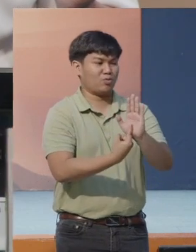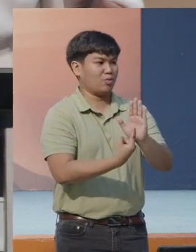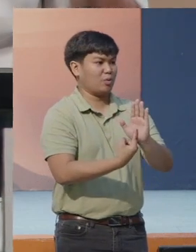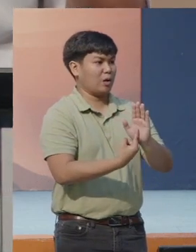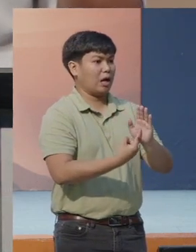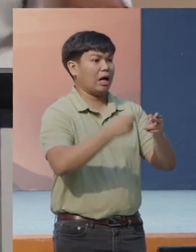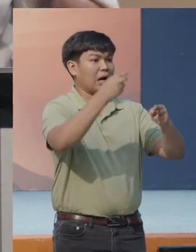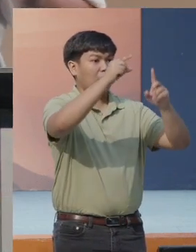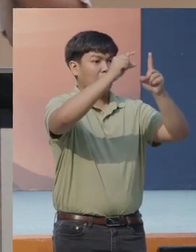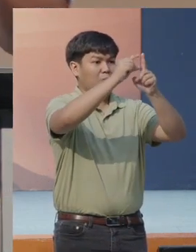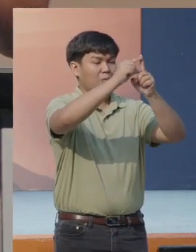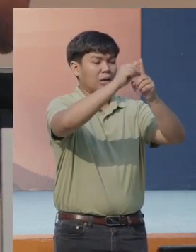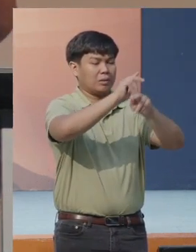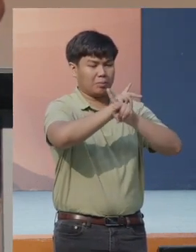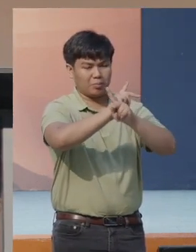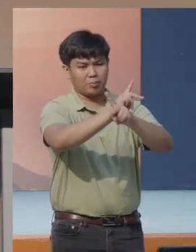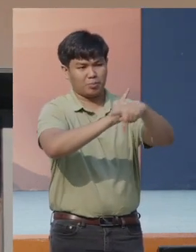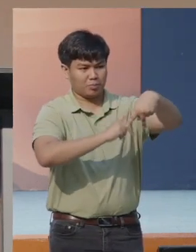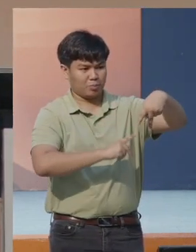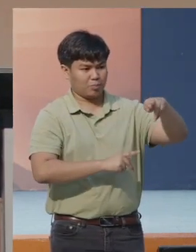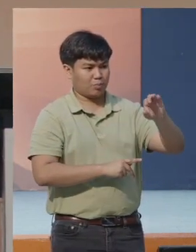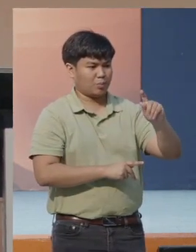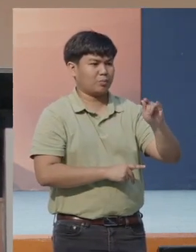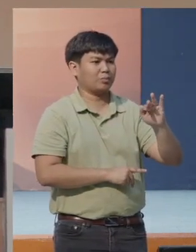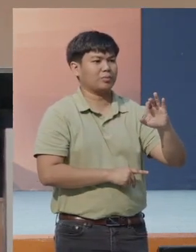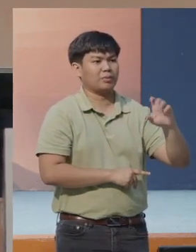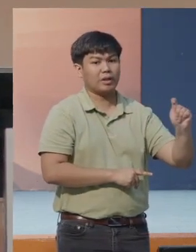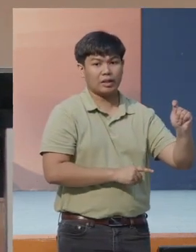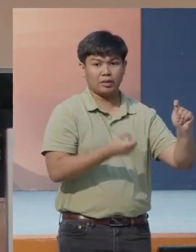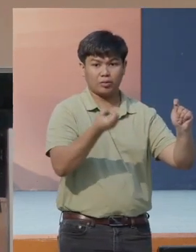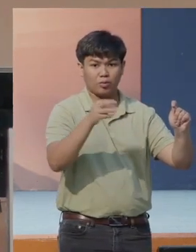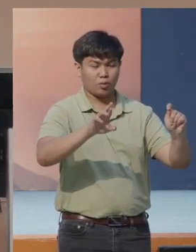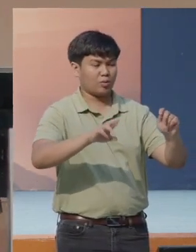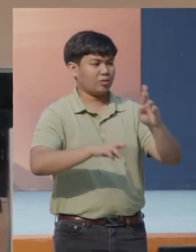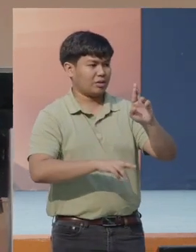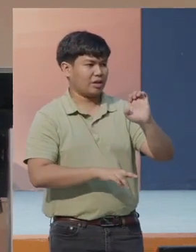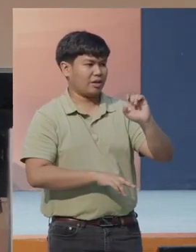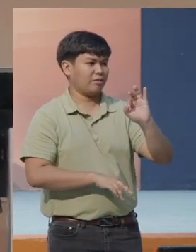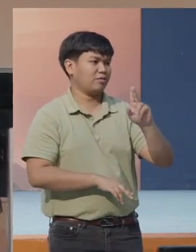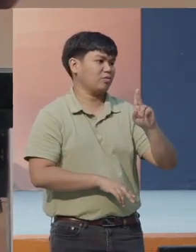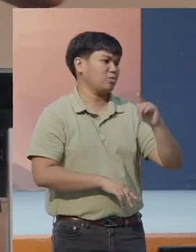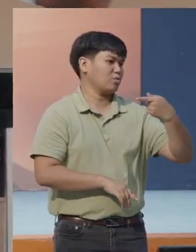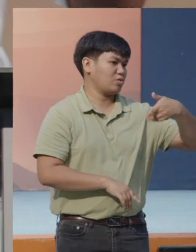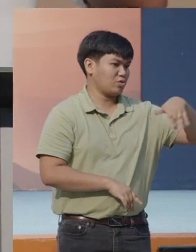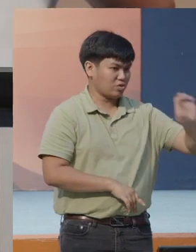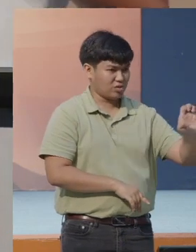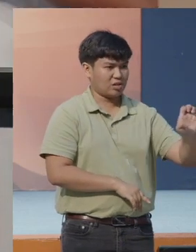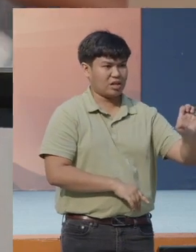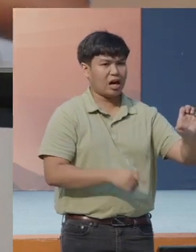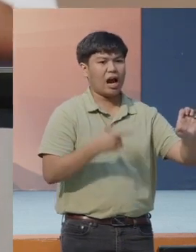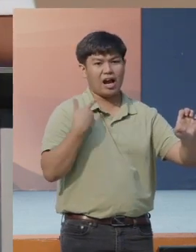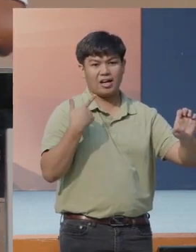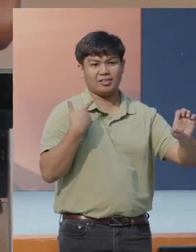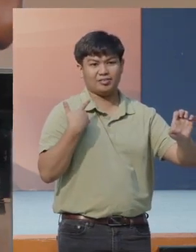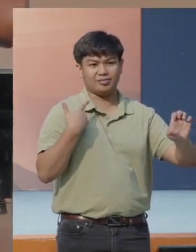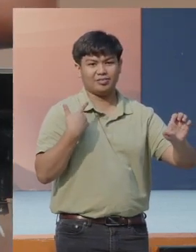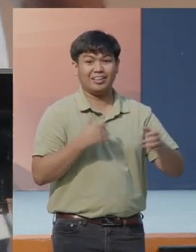highway to guide the refugee na humihingi ng tulong. No? Parang may mga MMDA